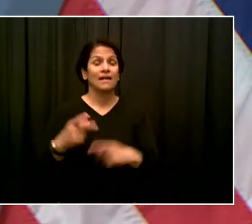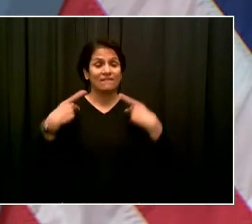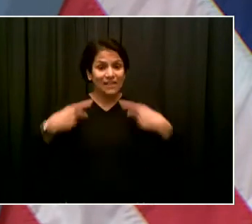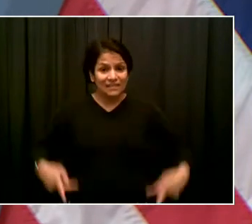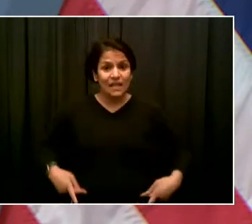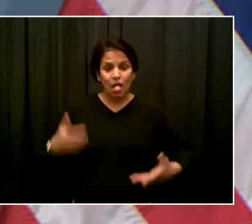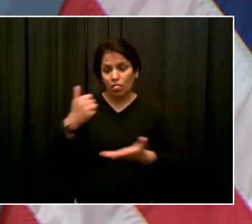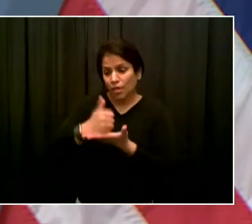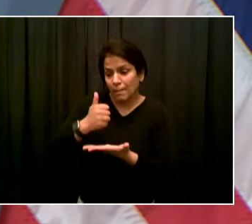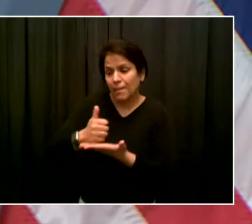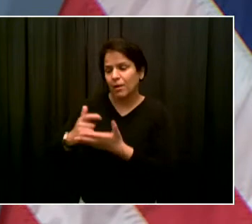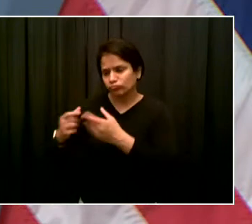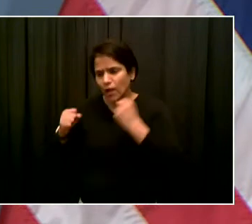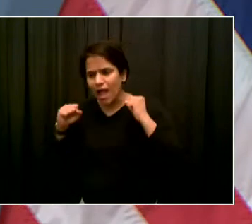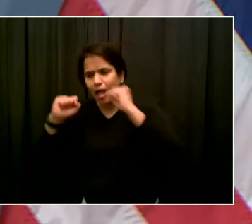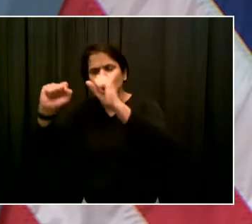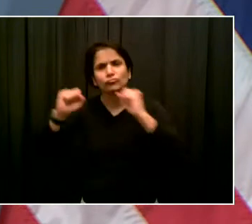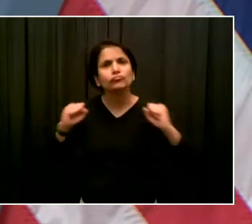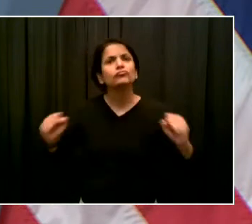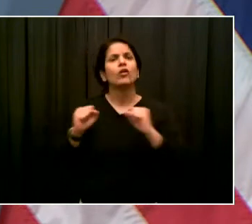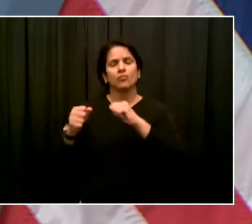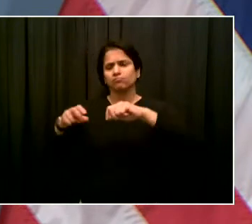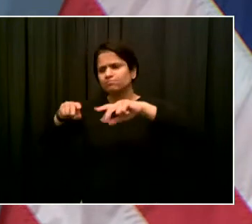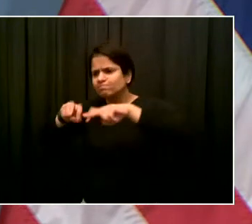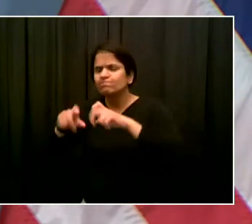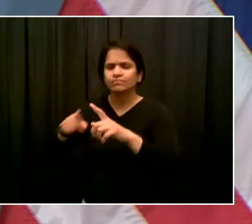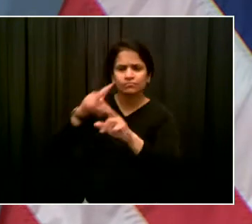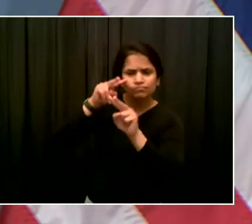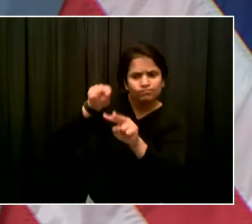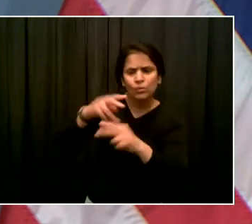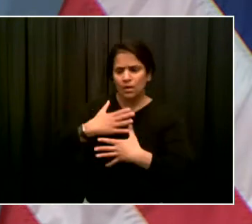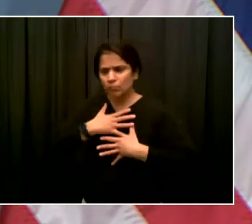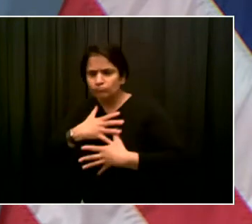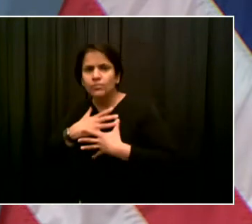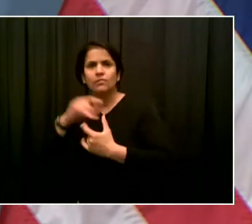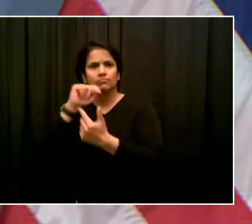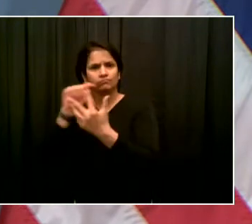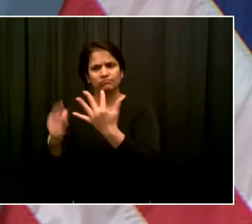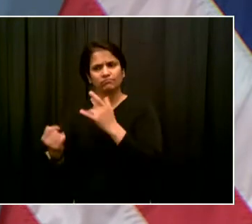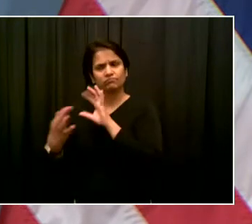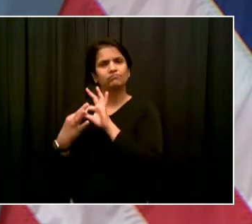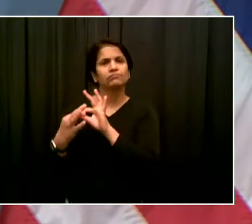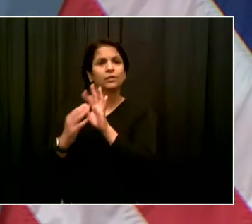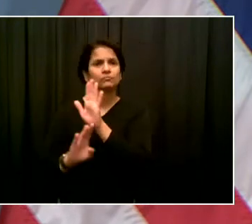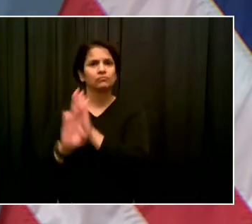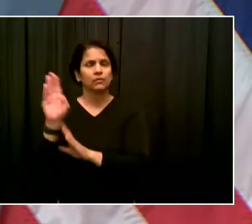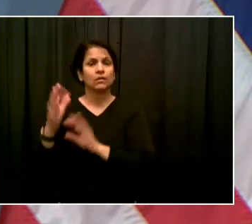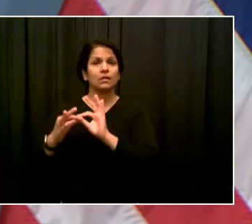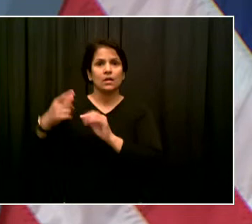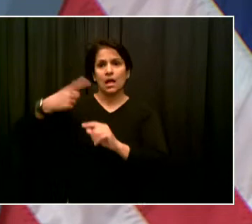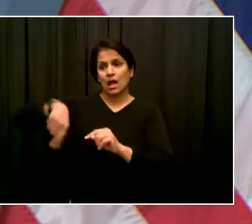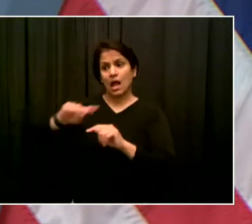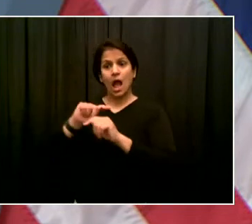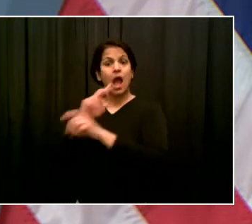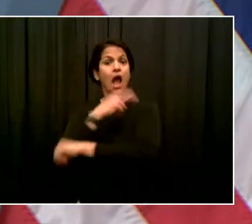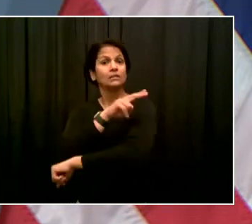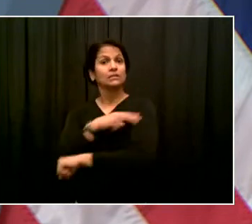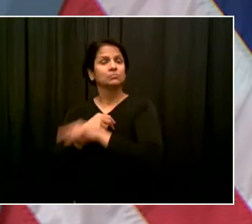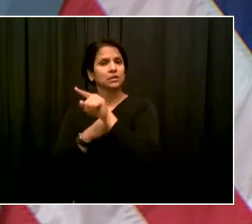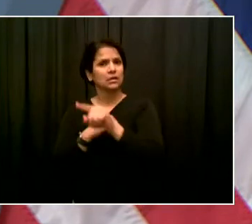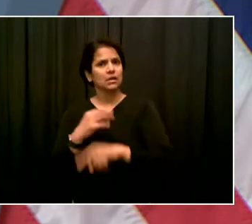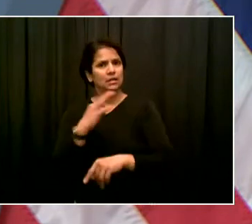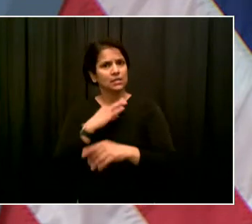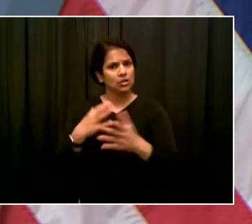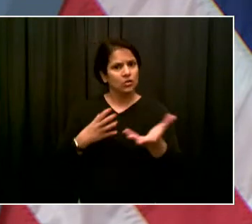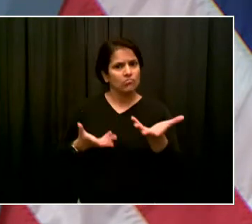control. Showing up at the bedside when he was hospitalized, our team finally getting to some relief of his